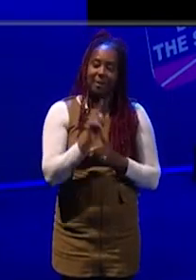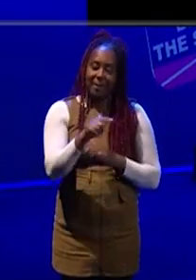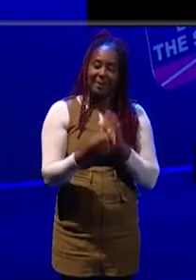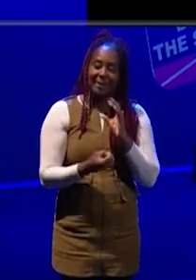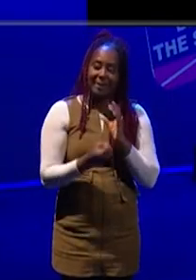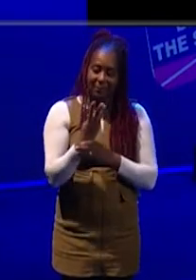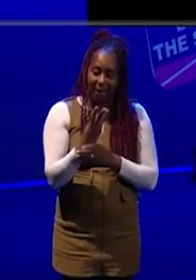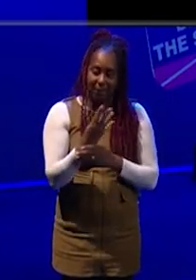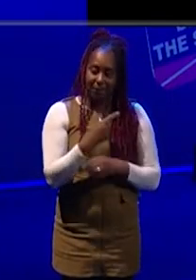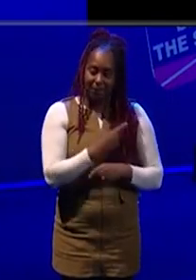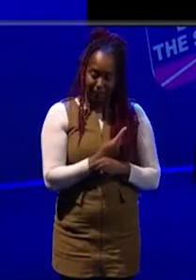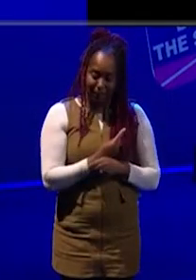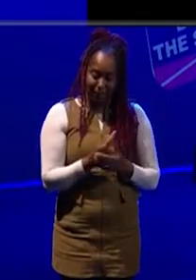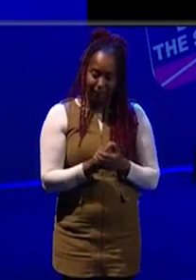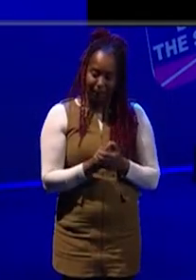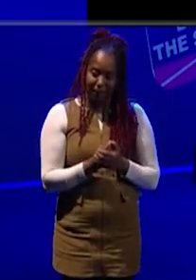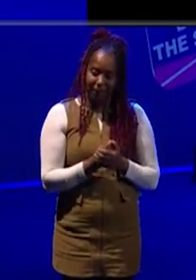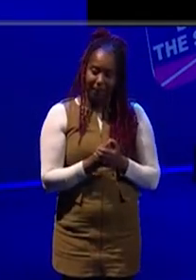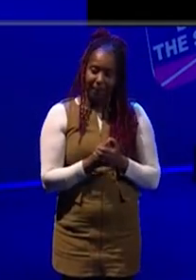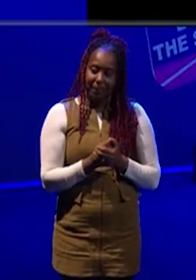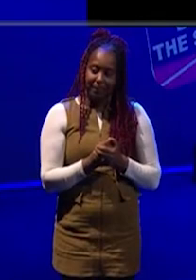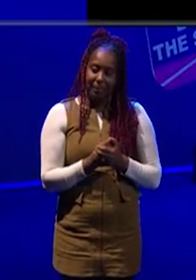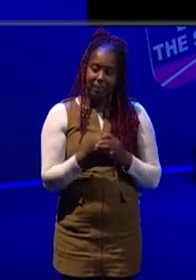developed an entirely pay what you